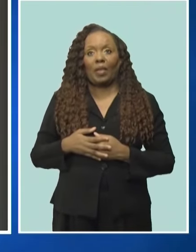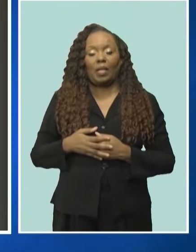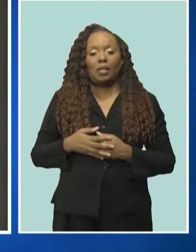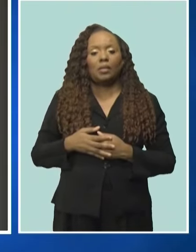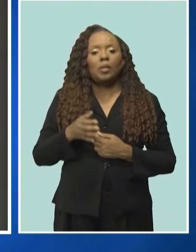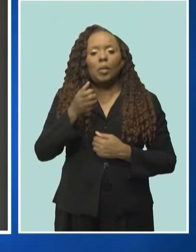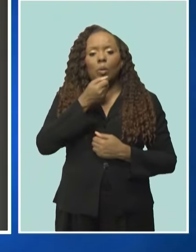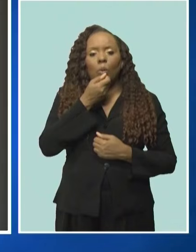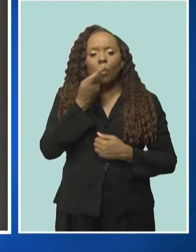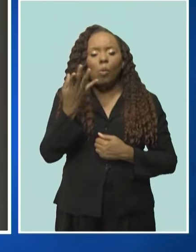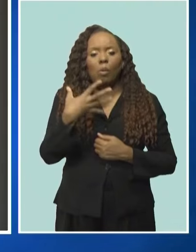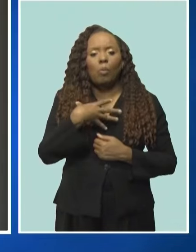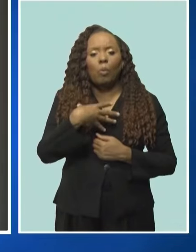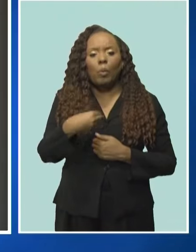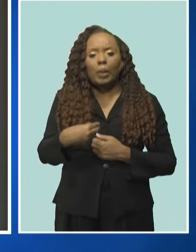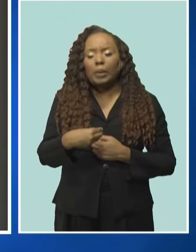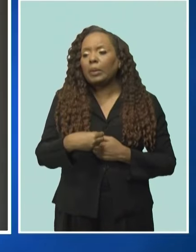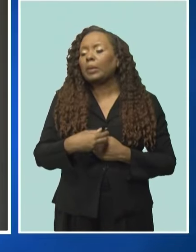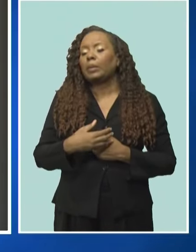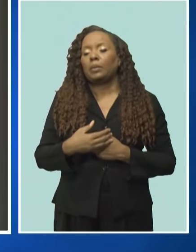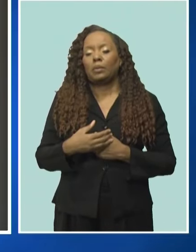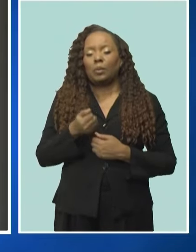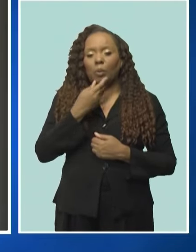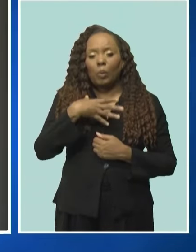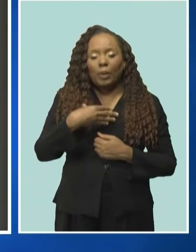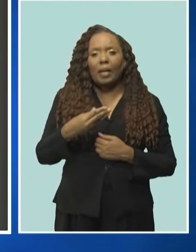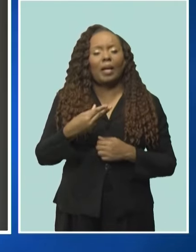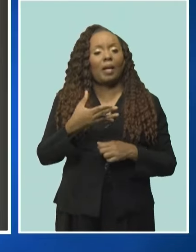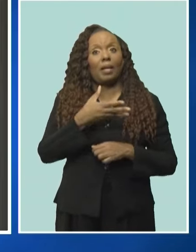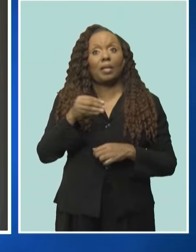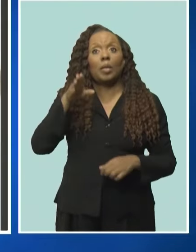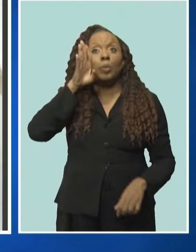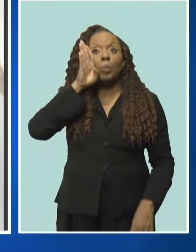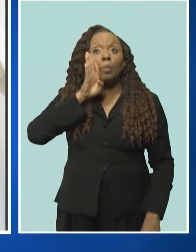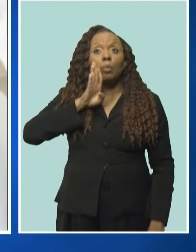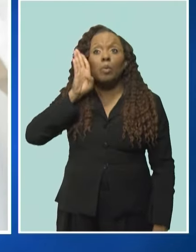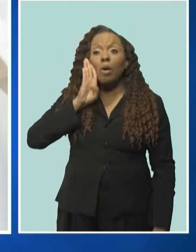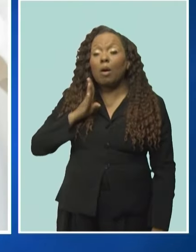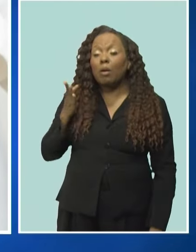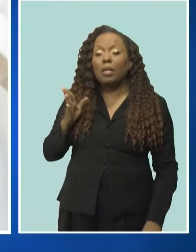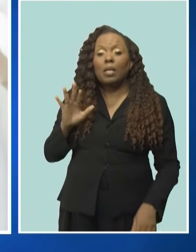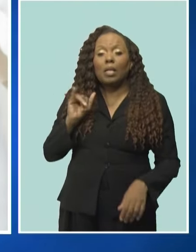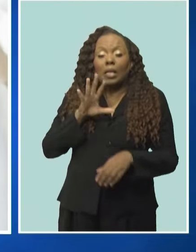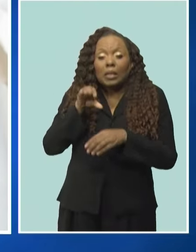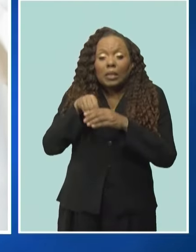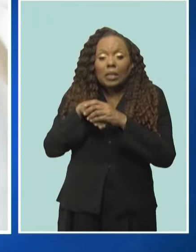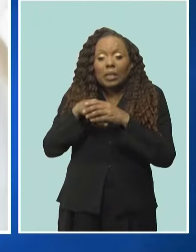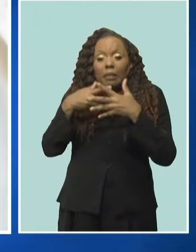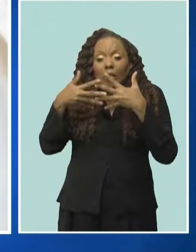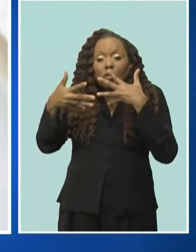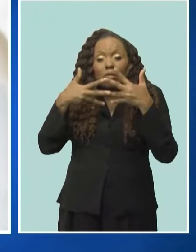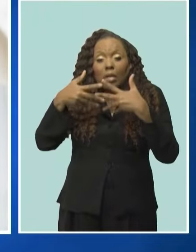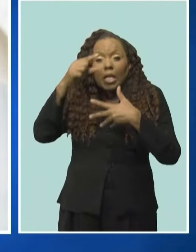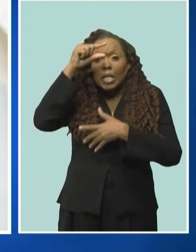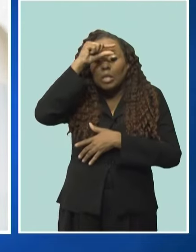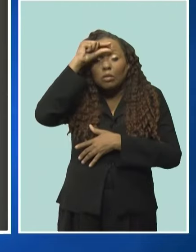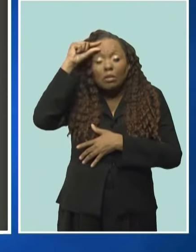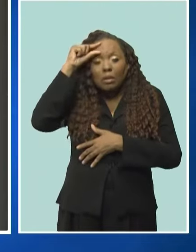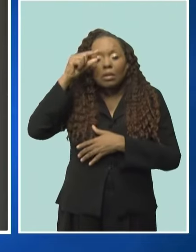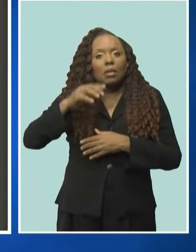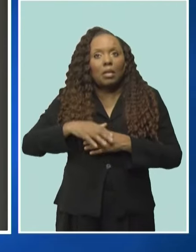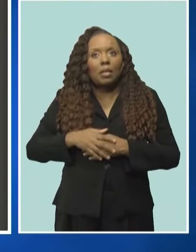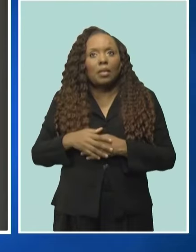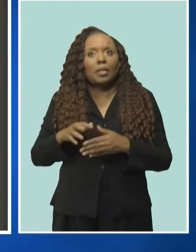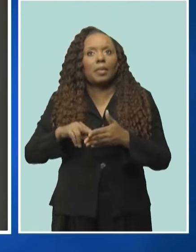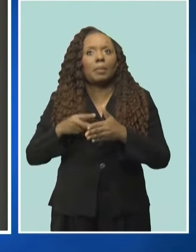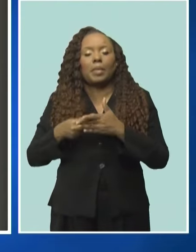white, and a brown, which has like undertones of gray, which represents stability and being